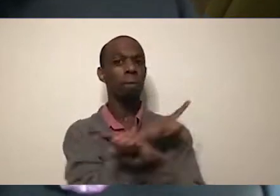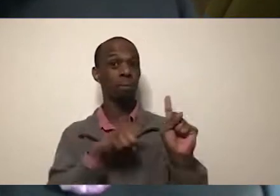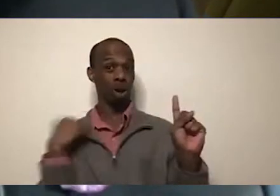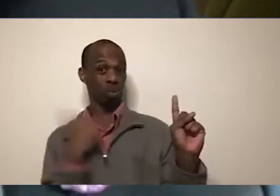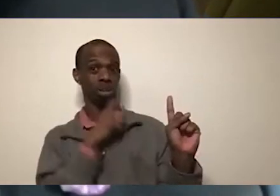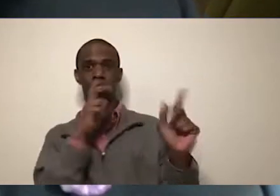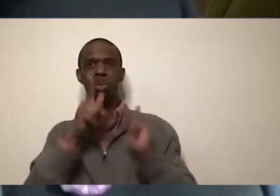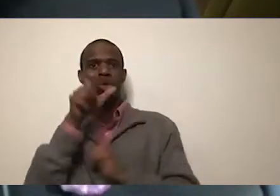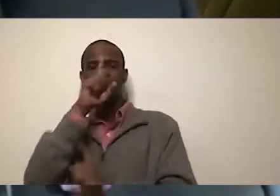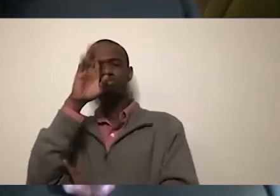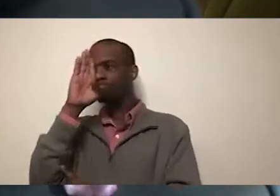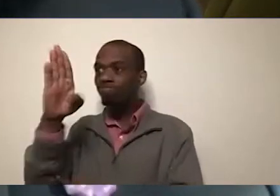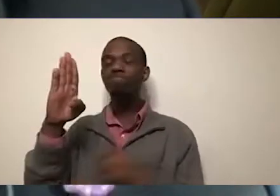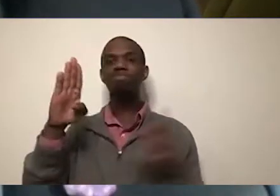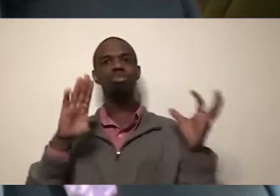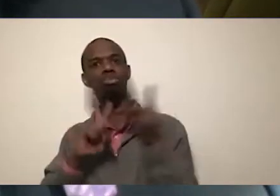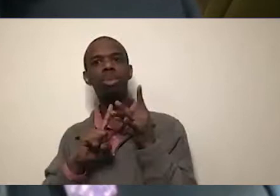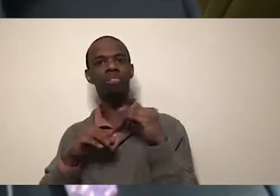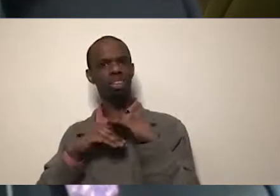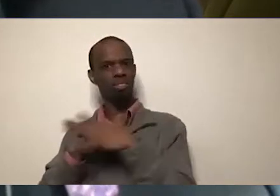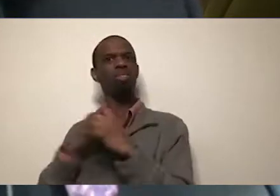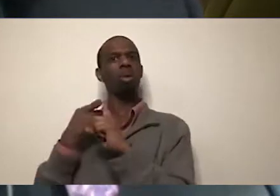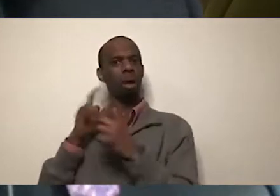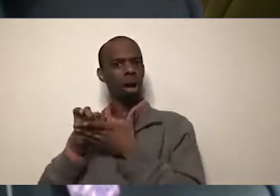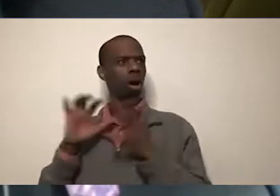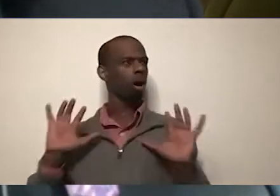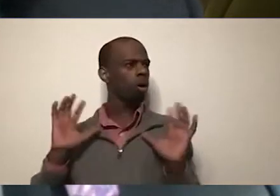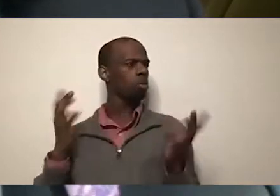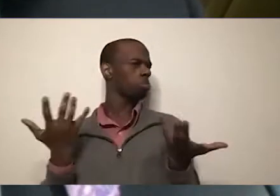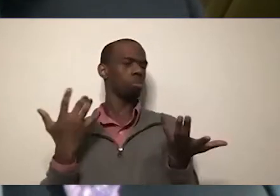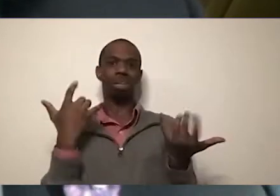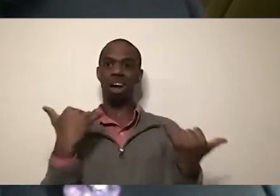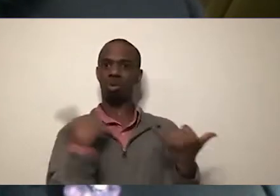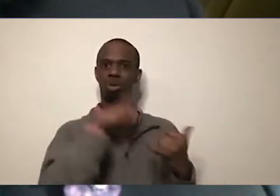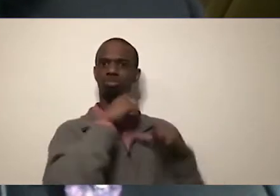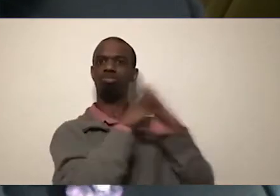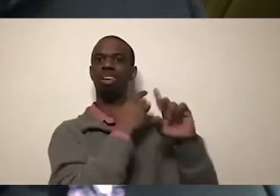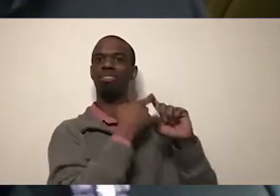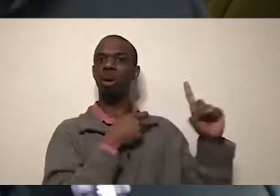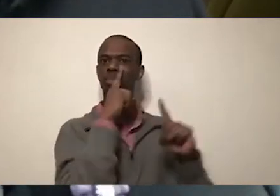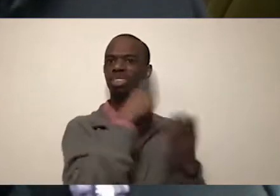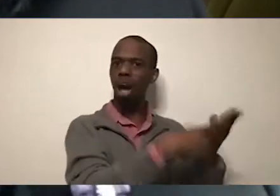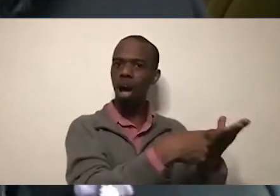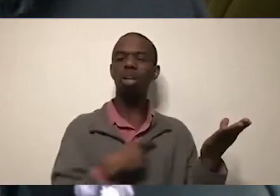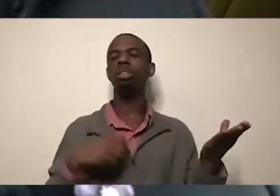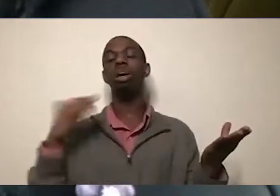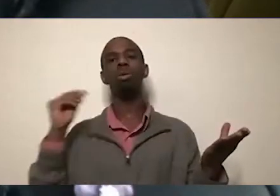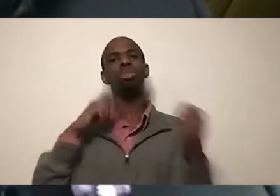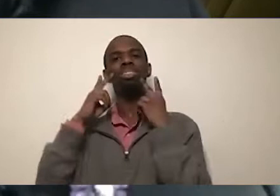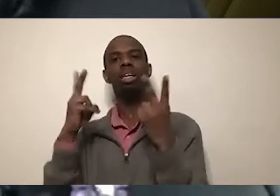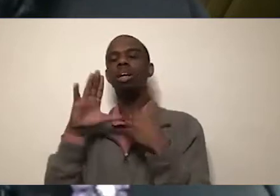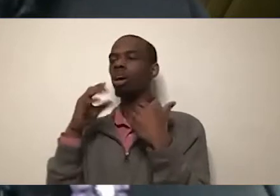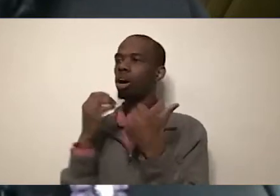public is, curated. It is the messages that indict